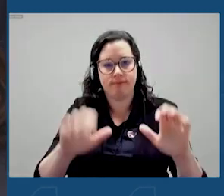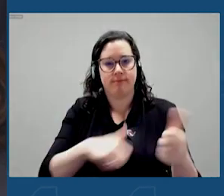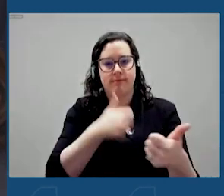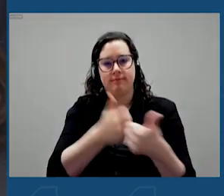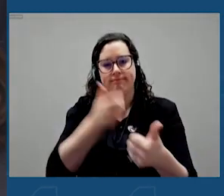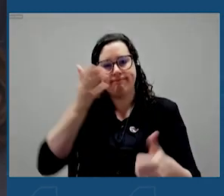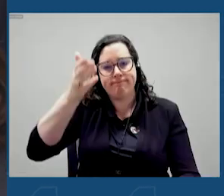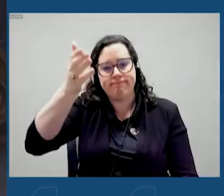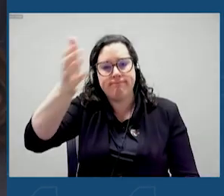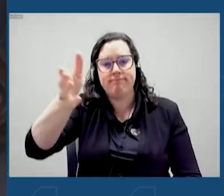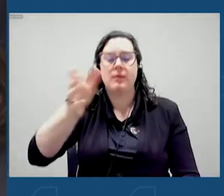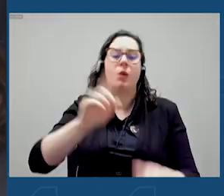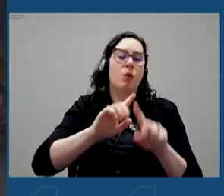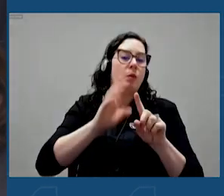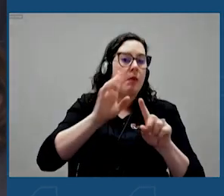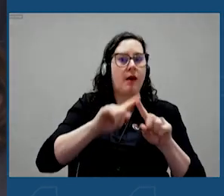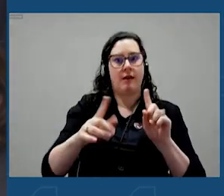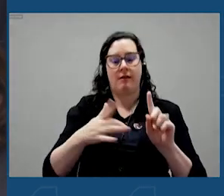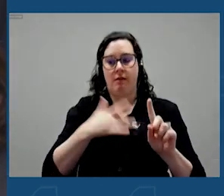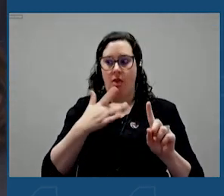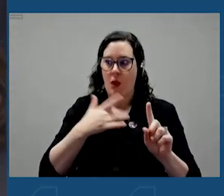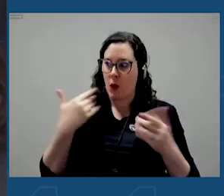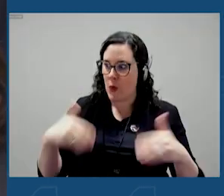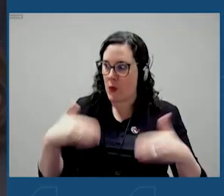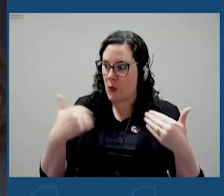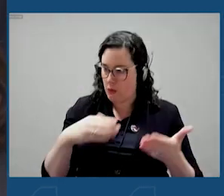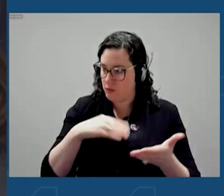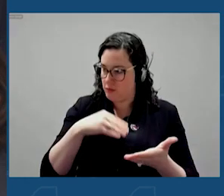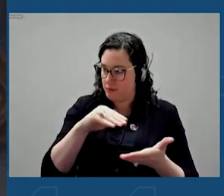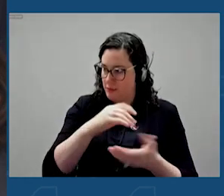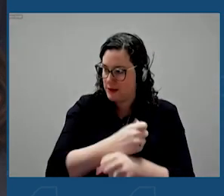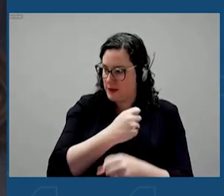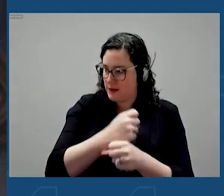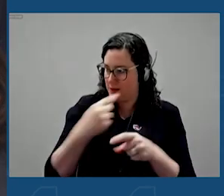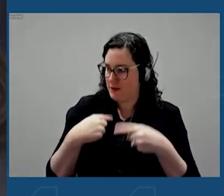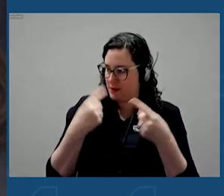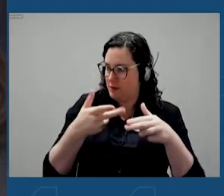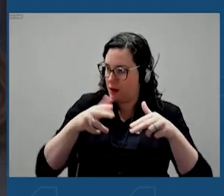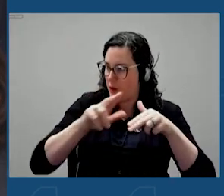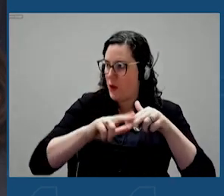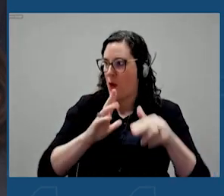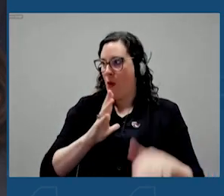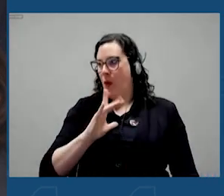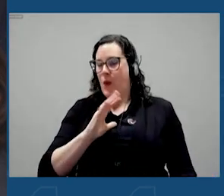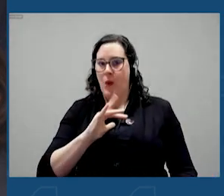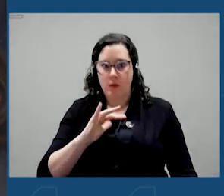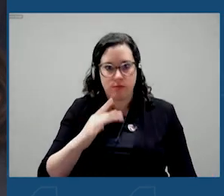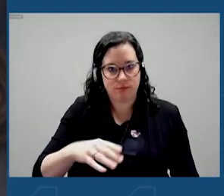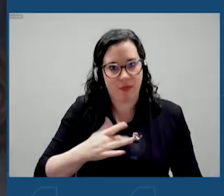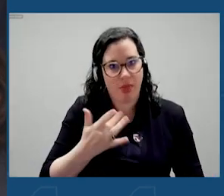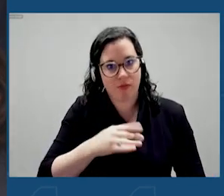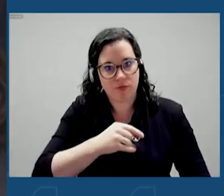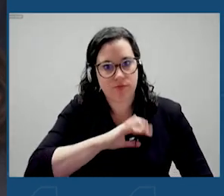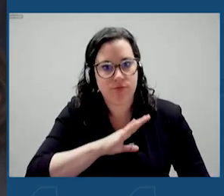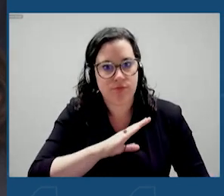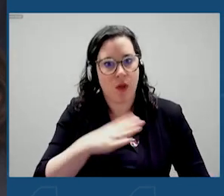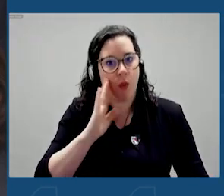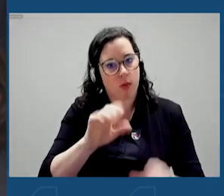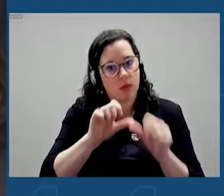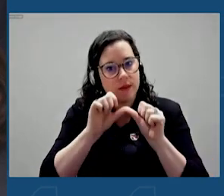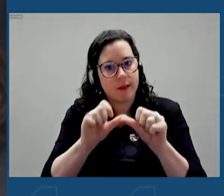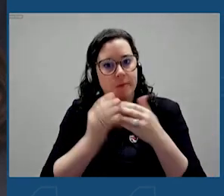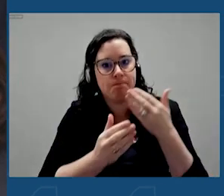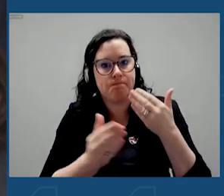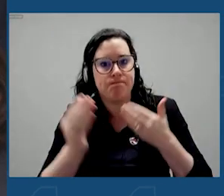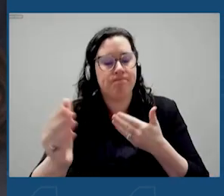encouraged by the results we've seen from these investments so far. And we are working to continue with this trend. Regarding crime in the